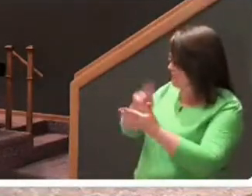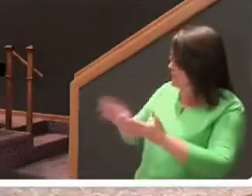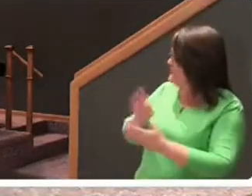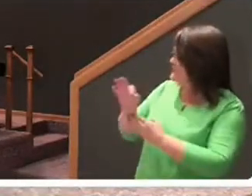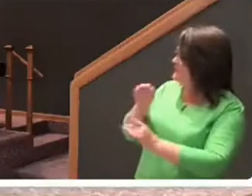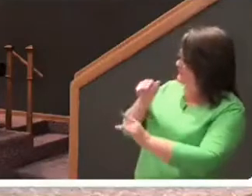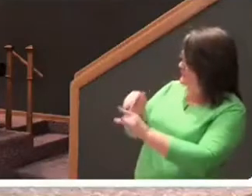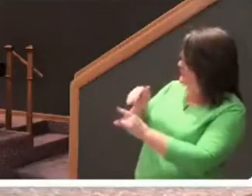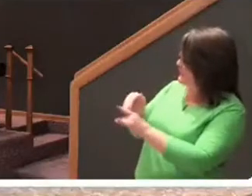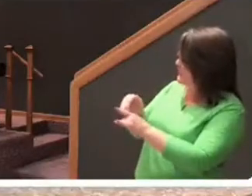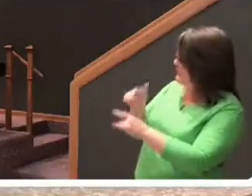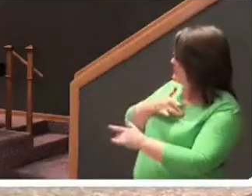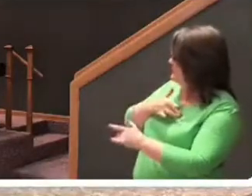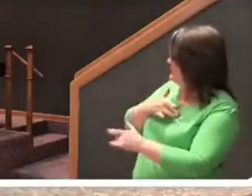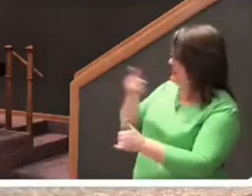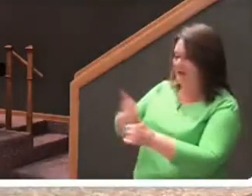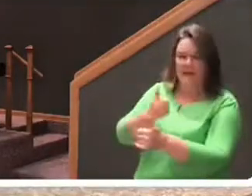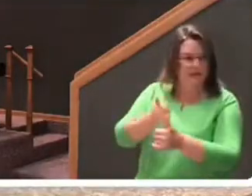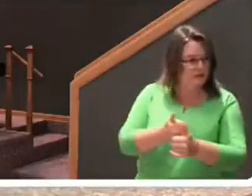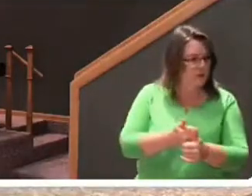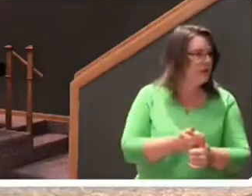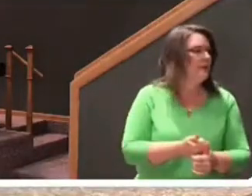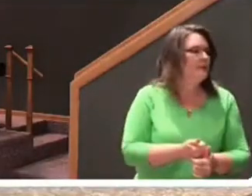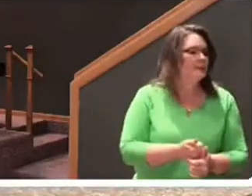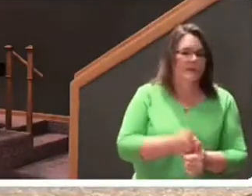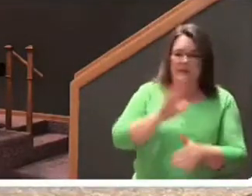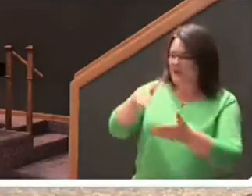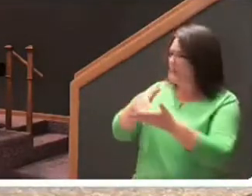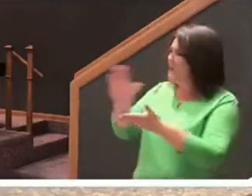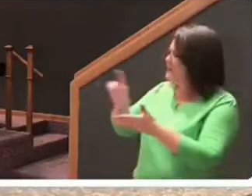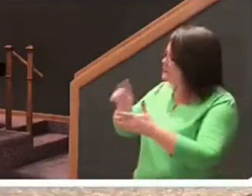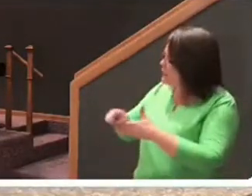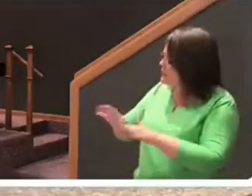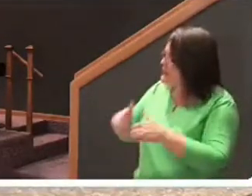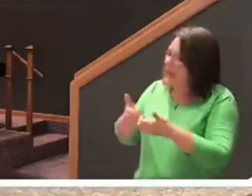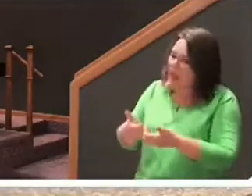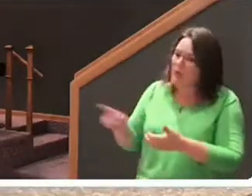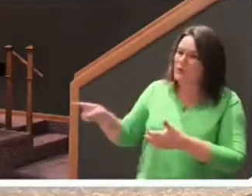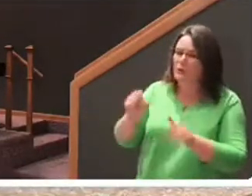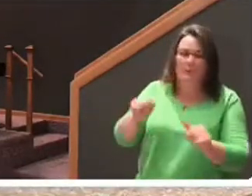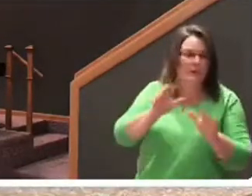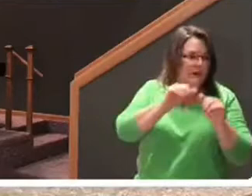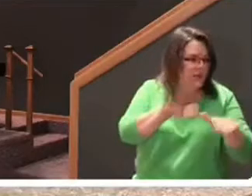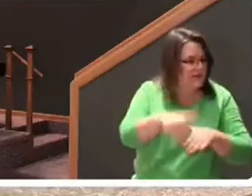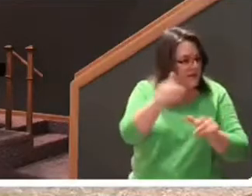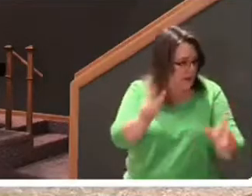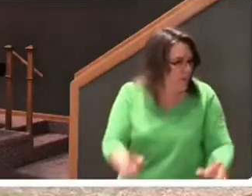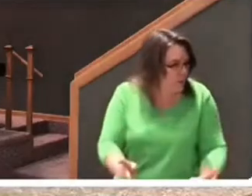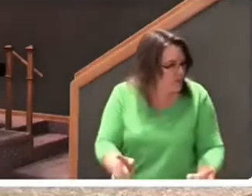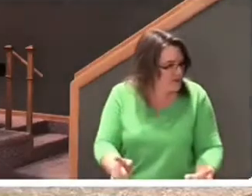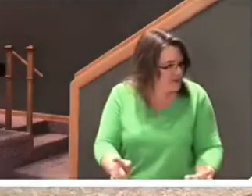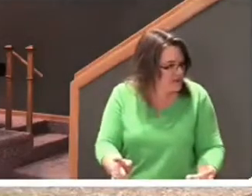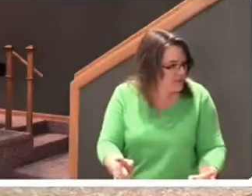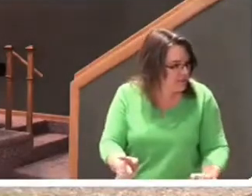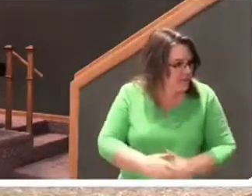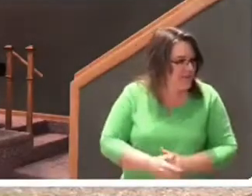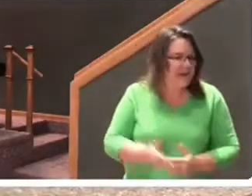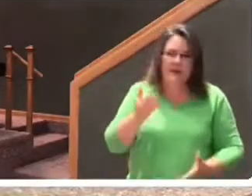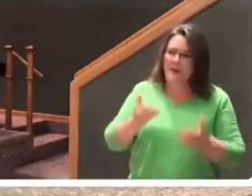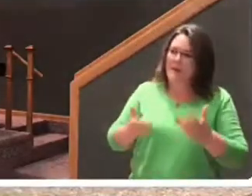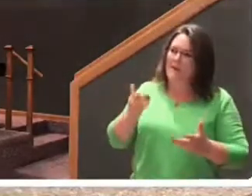Spirit to speak to you, each of you, in the middle of your need about how you know you can bless somebody else. I want you to,